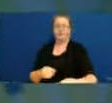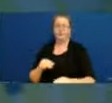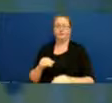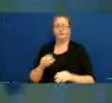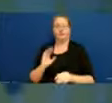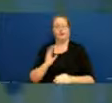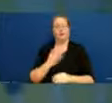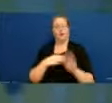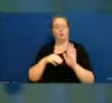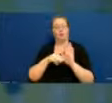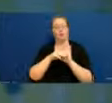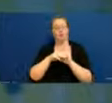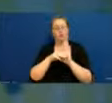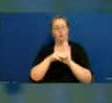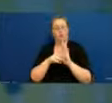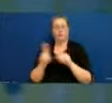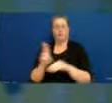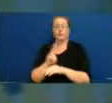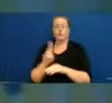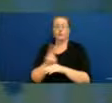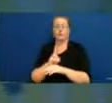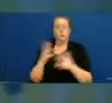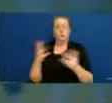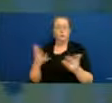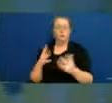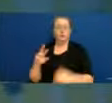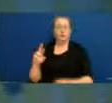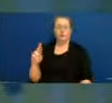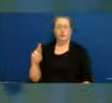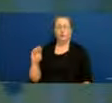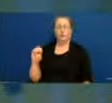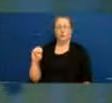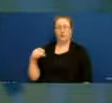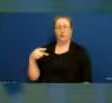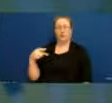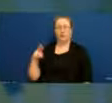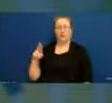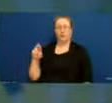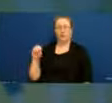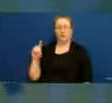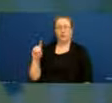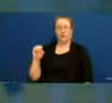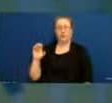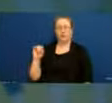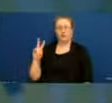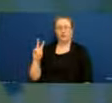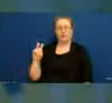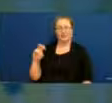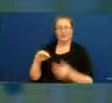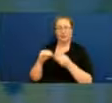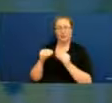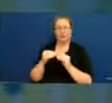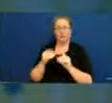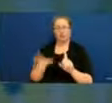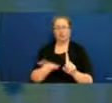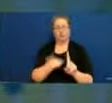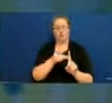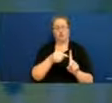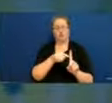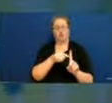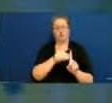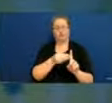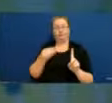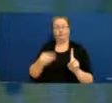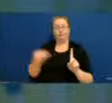on the modeling. As you know, we've been using the reproductive number, which is an average of how many people each case transmits